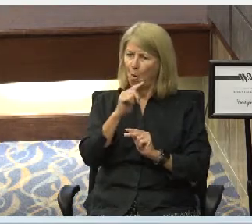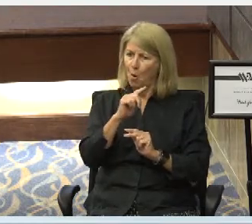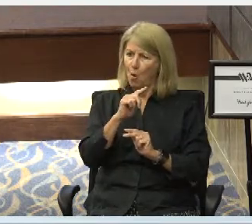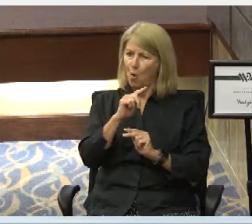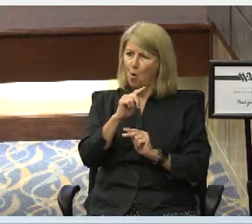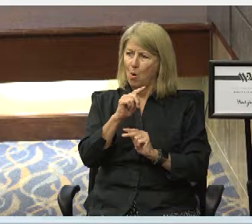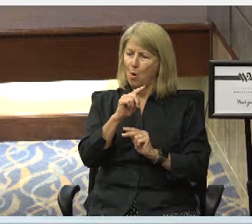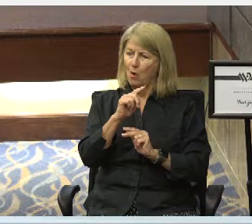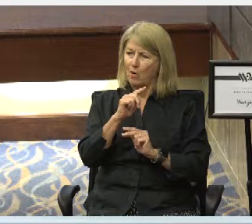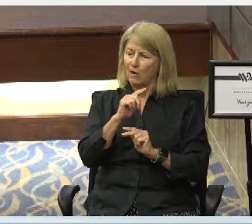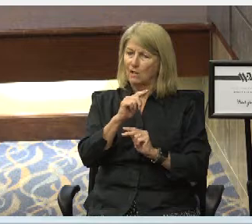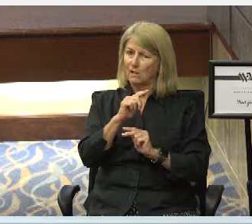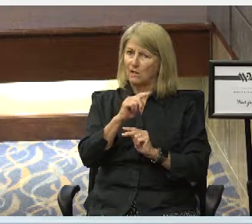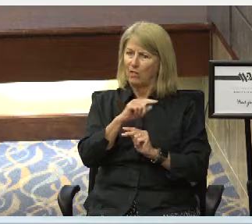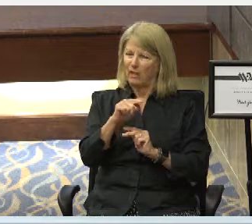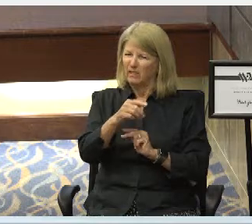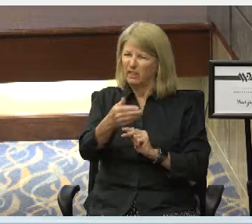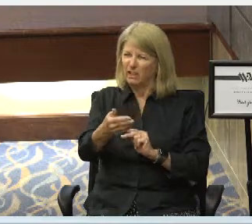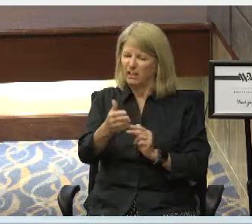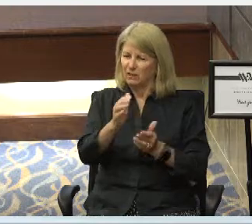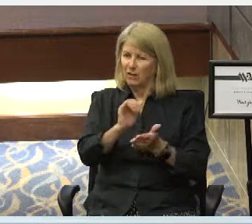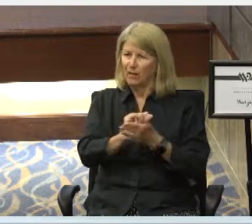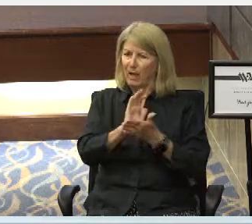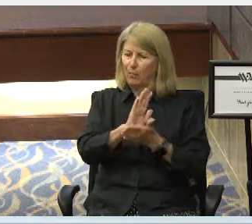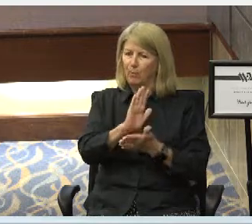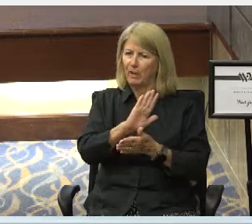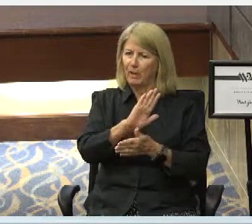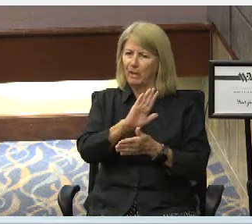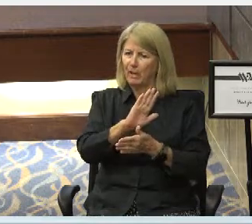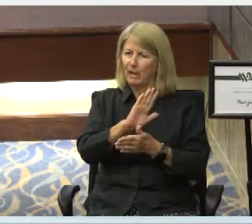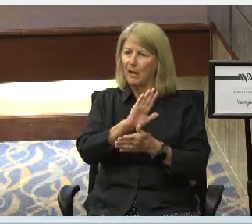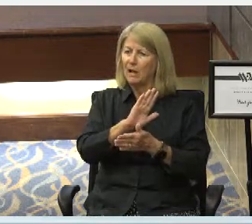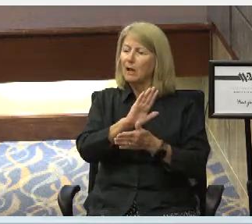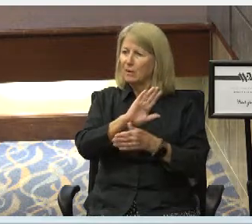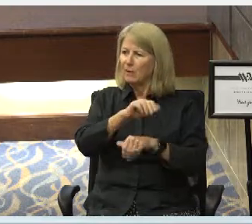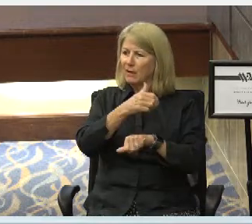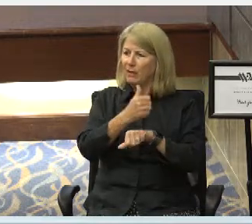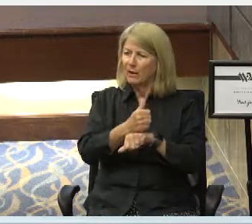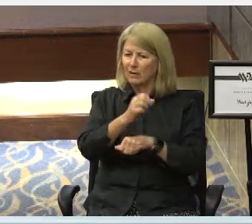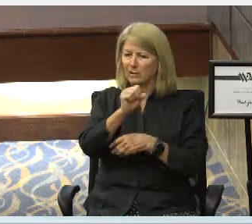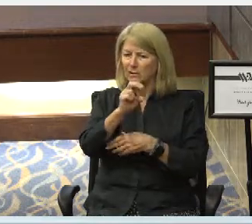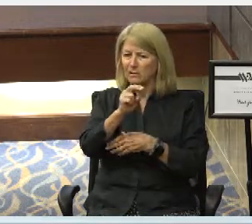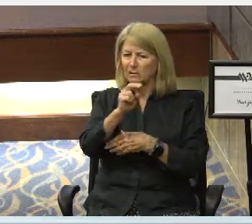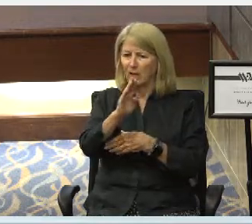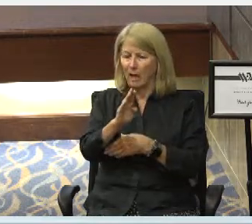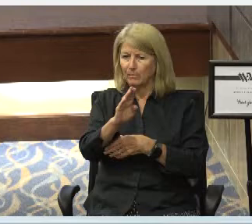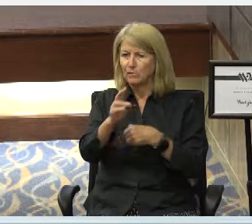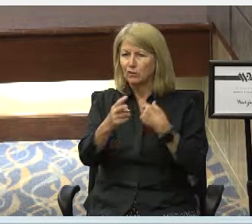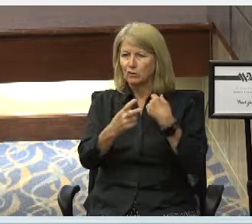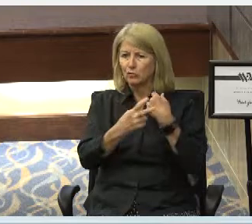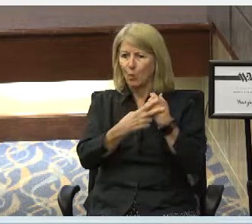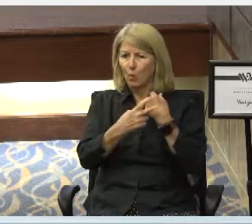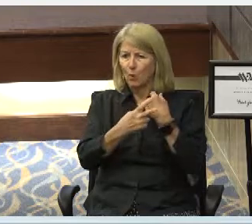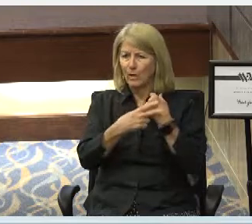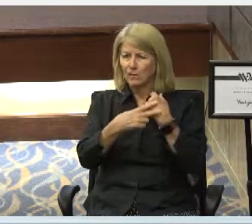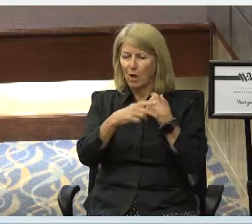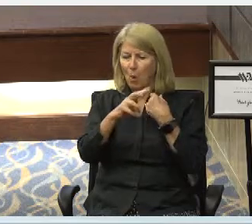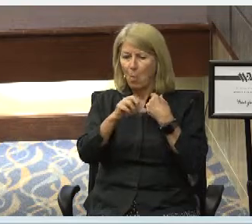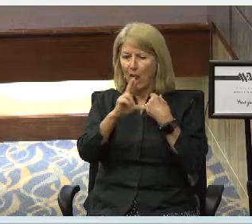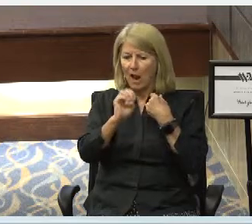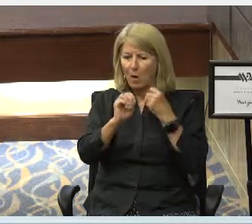these things that are going to go in there, the self-storage warehouses, to make sure that there's plenty